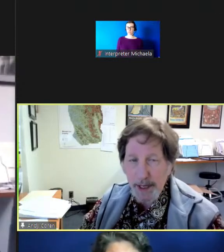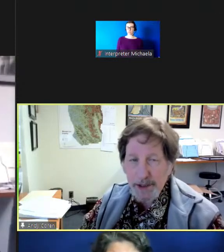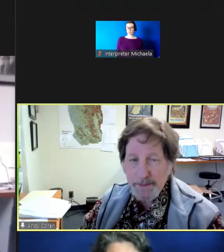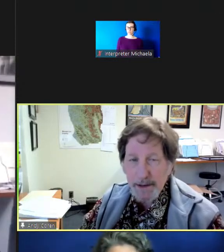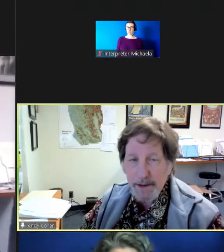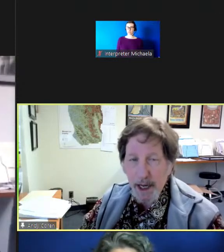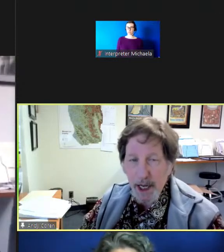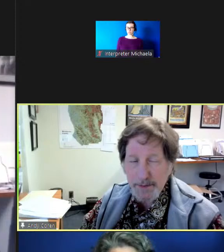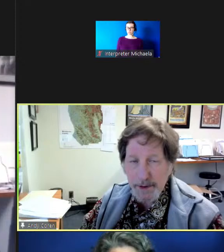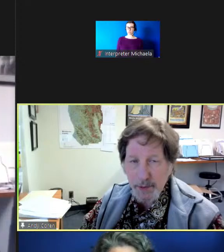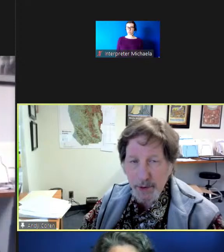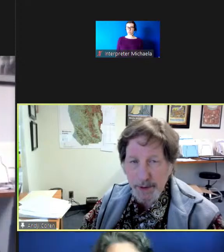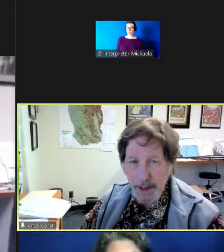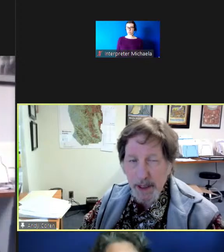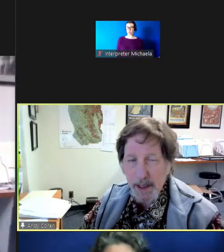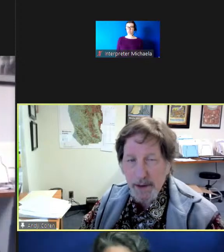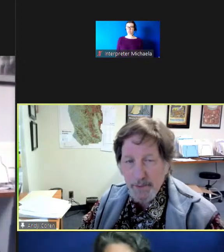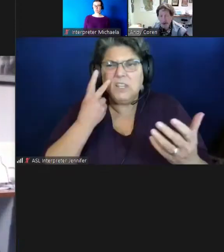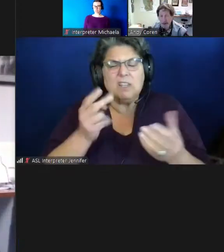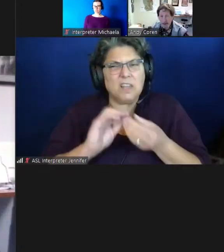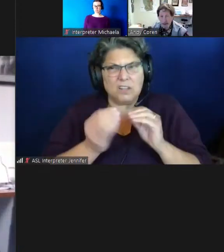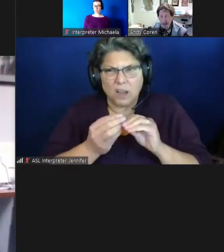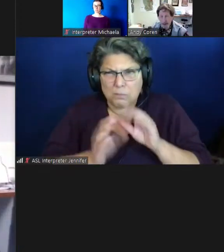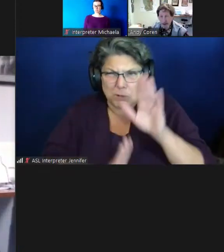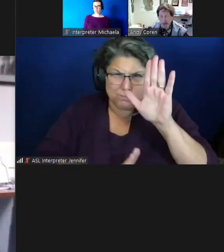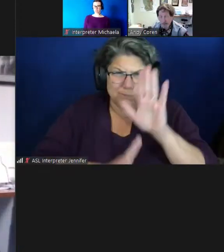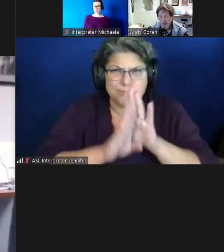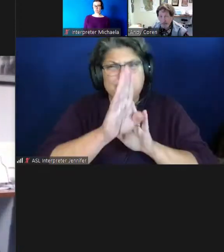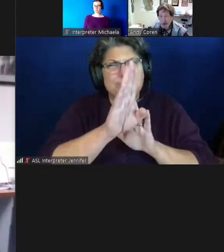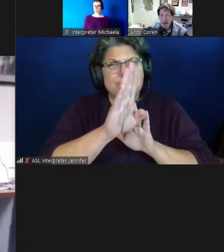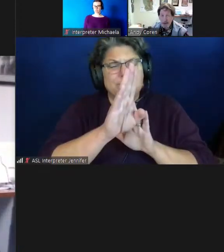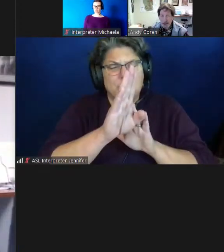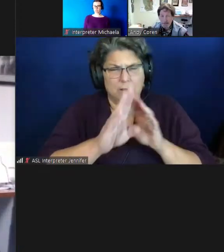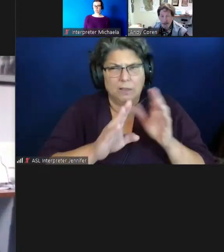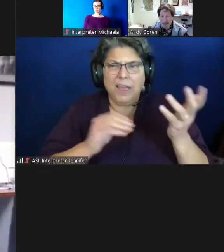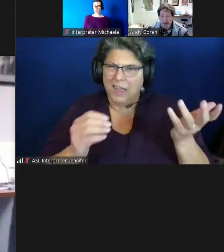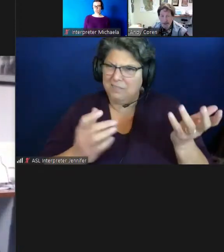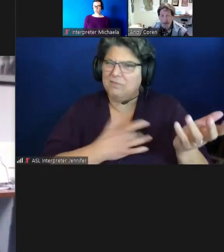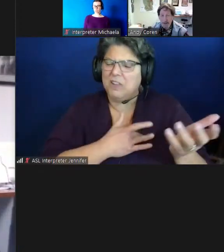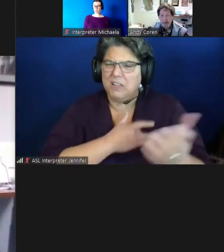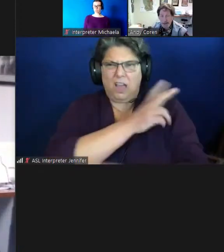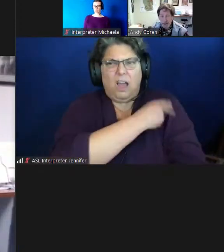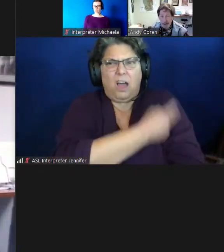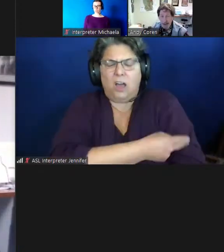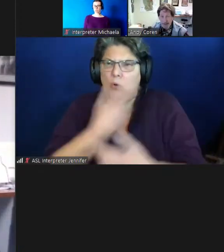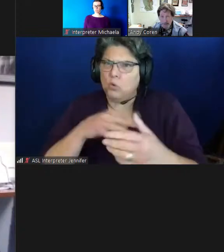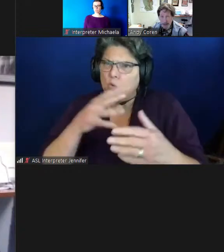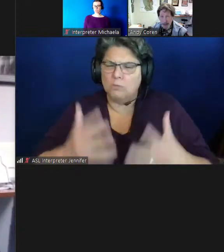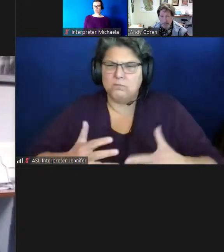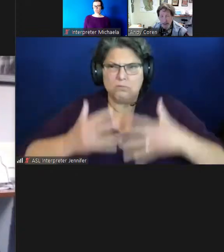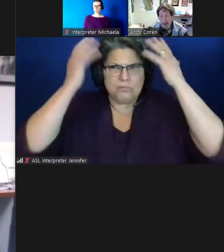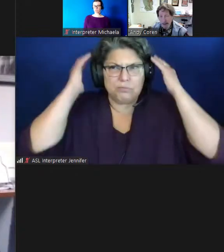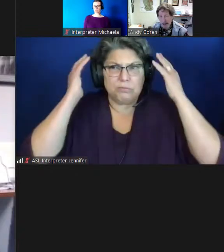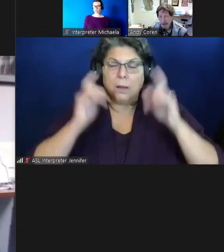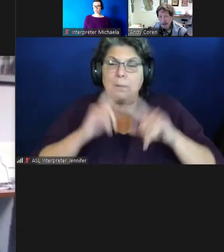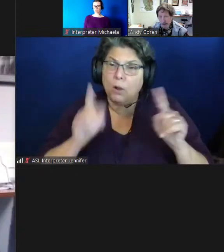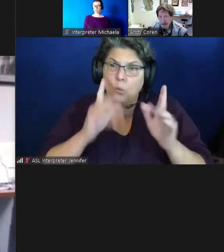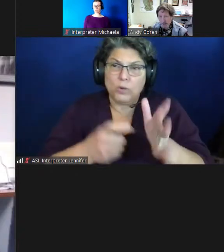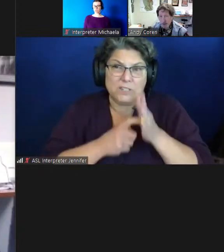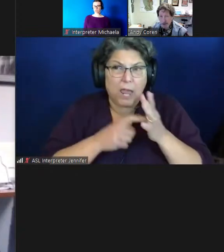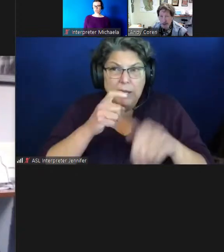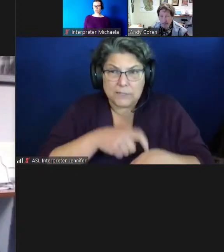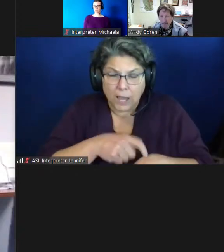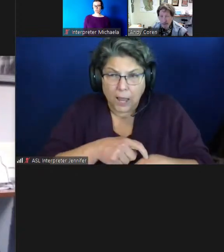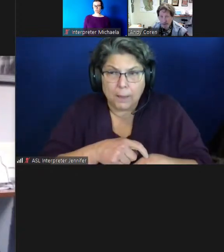soar, and we expect that the hospitals will be very much impacted, but it will take some time, and it'll take a